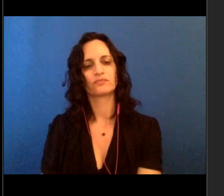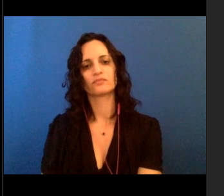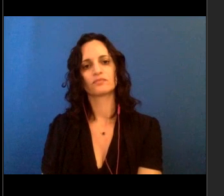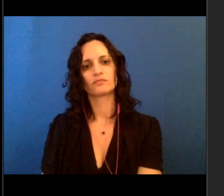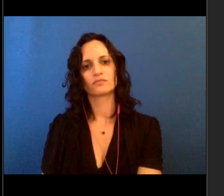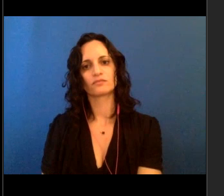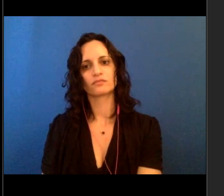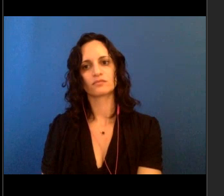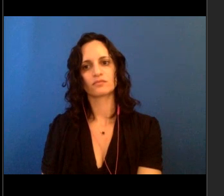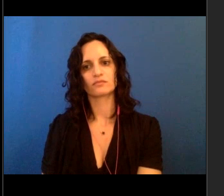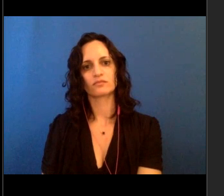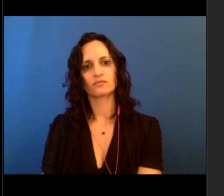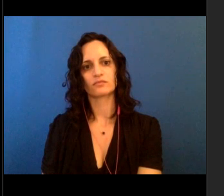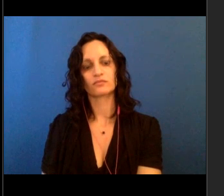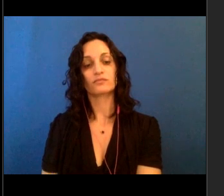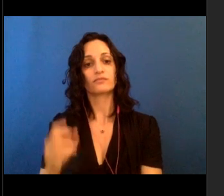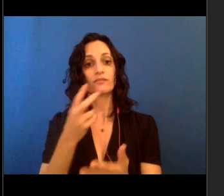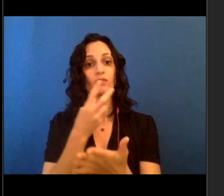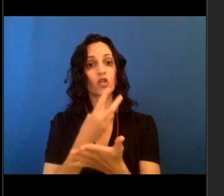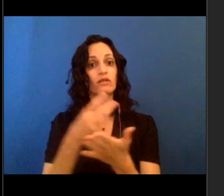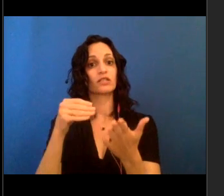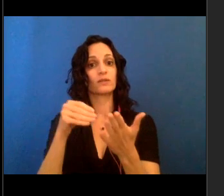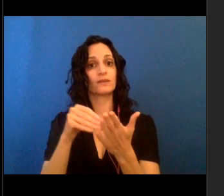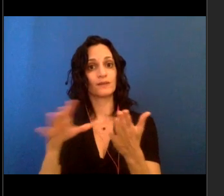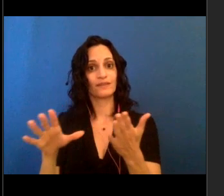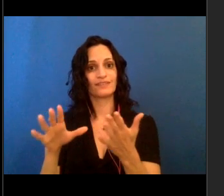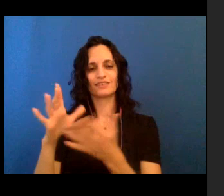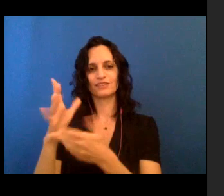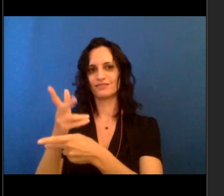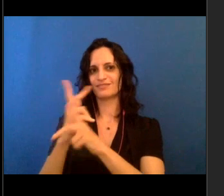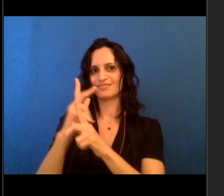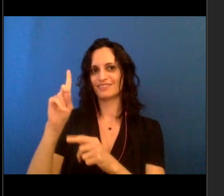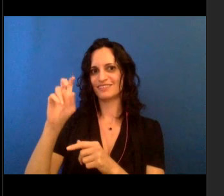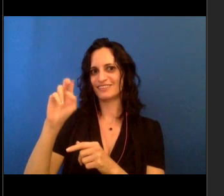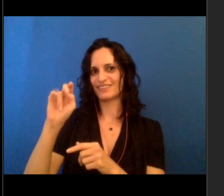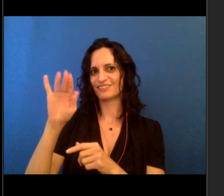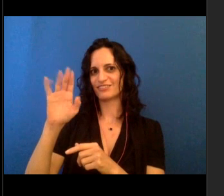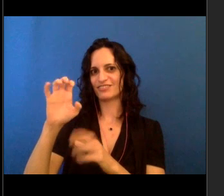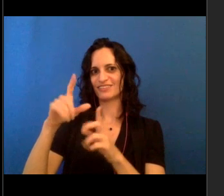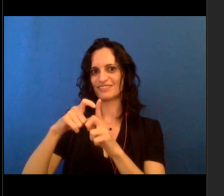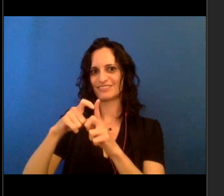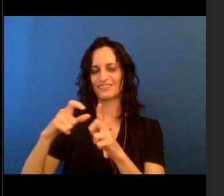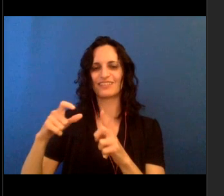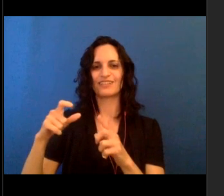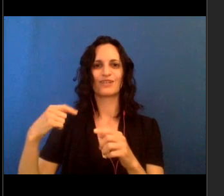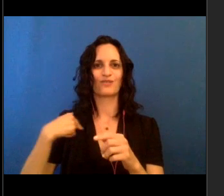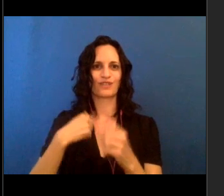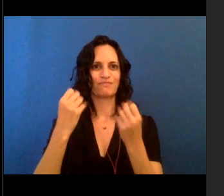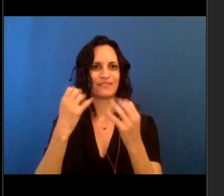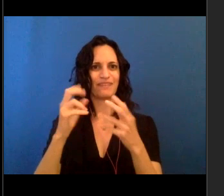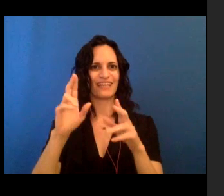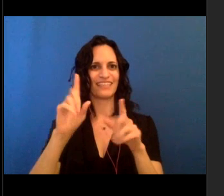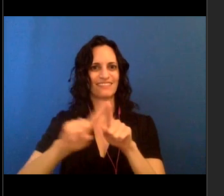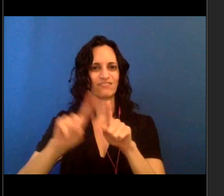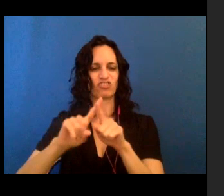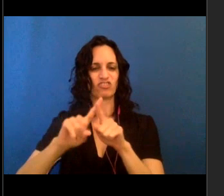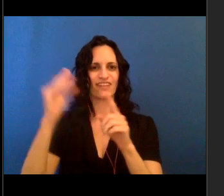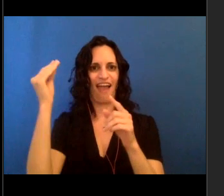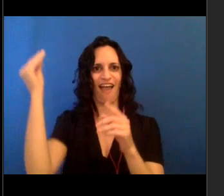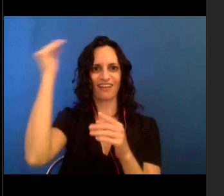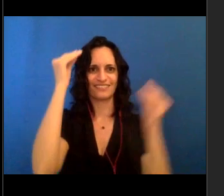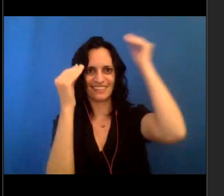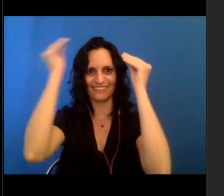So graduate students, as to use DeAndre's terminology, wear many different hats. And that creates